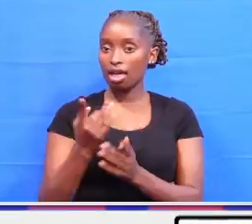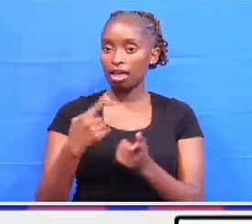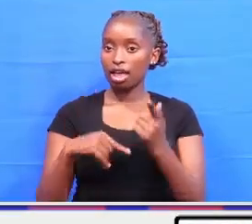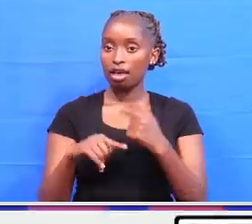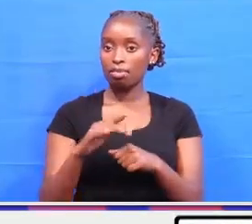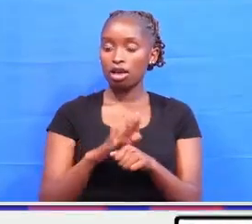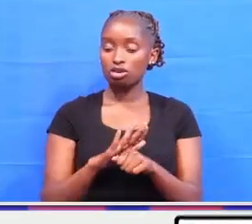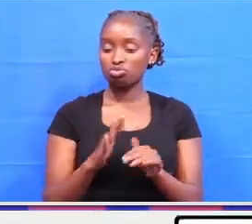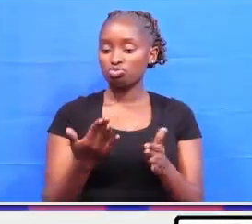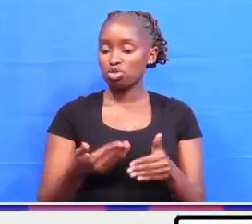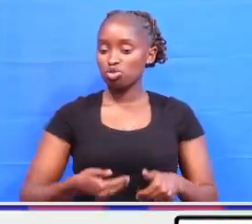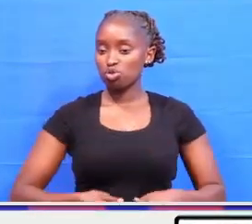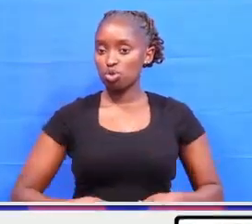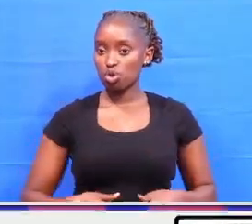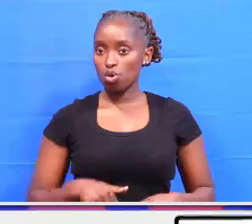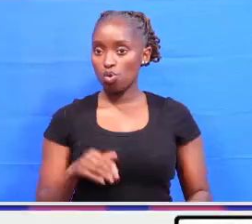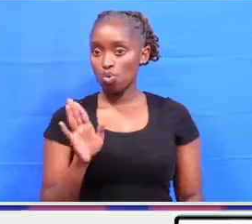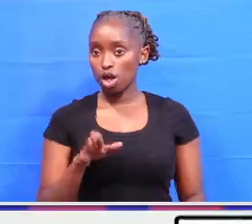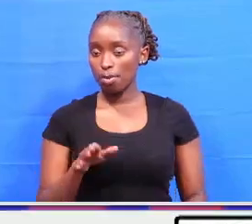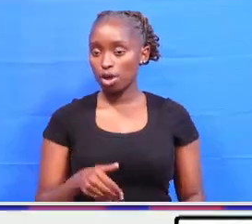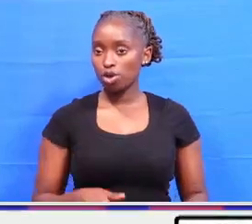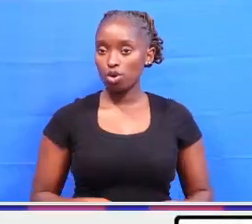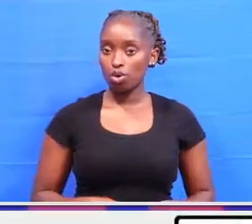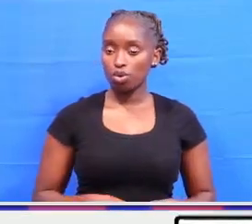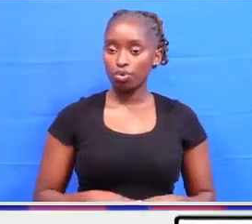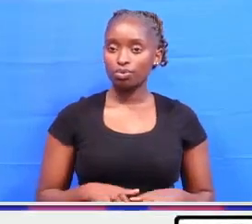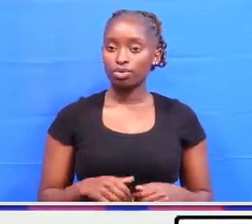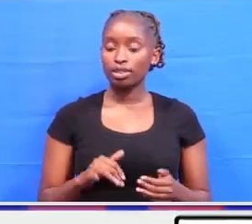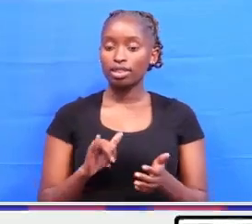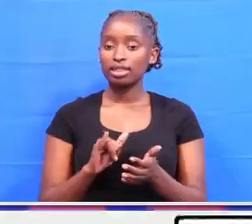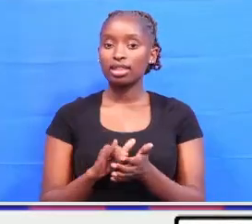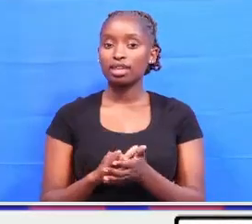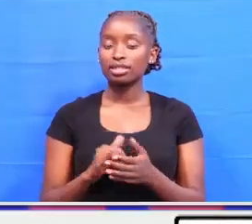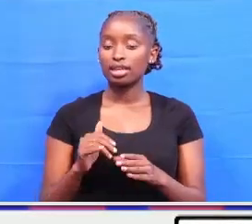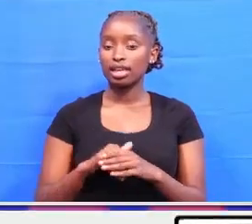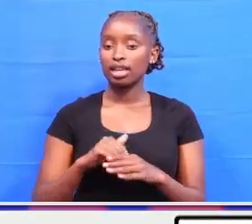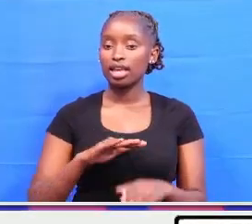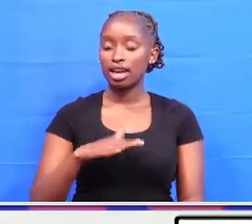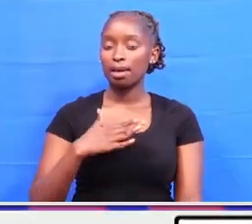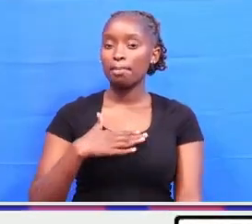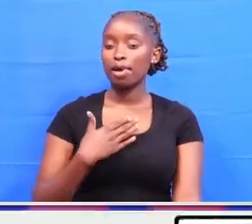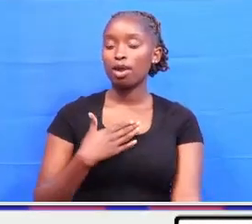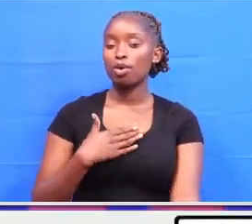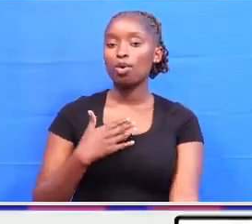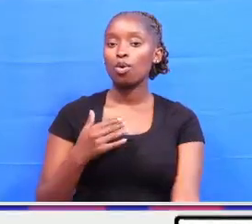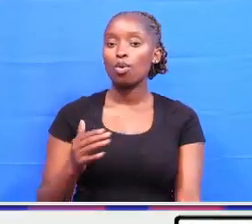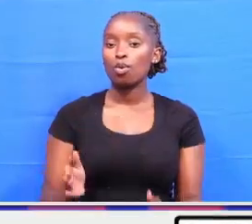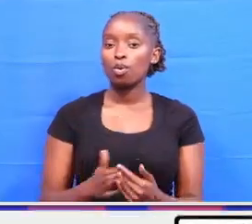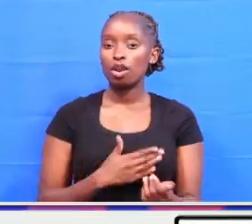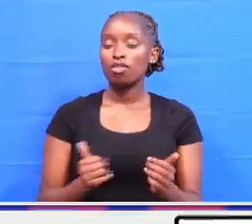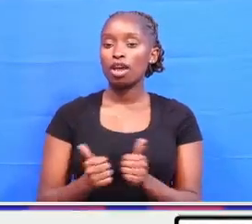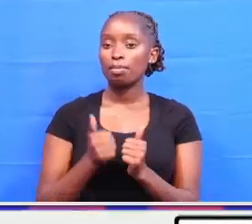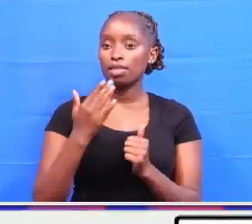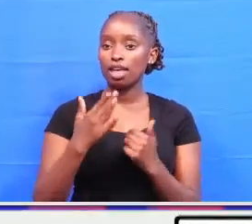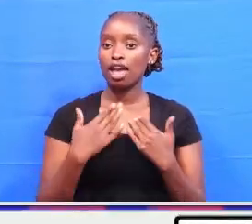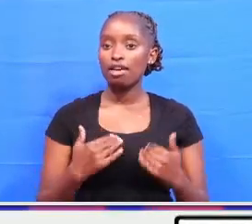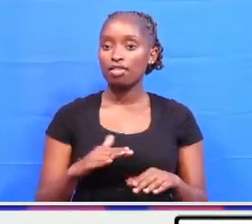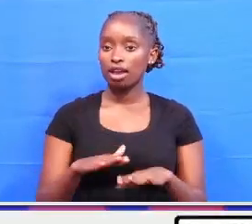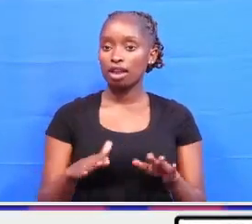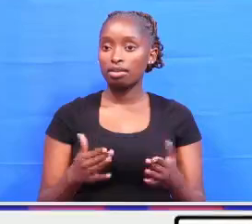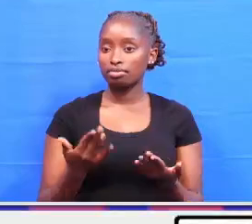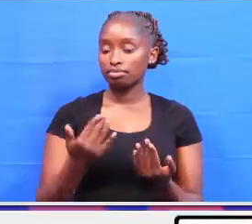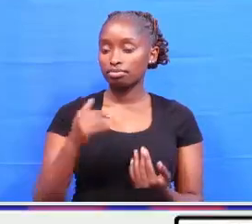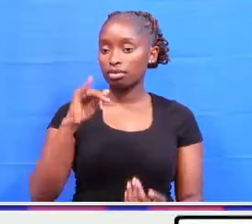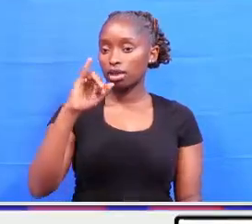youth, mm-hmm. the women, the youth. That's also my space. Mm-hmm. So what's happening there, we have incubation centers, quite a number of